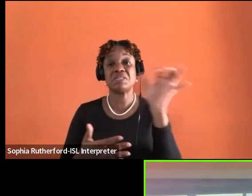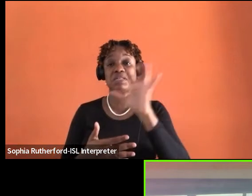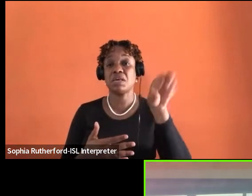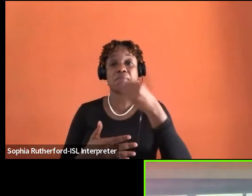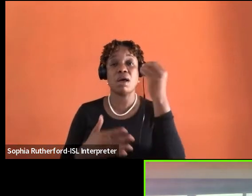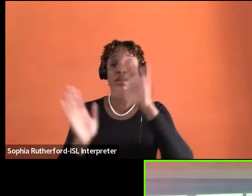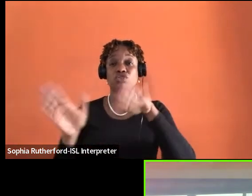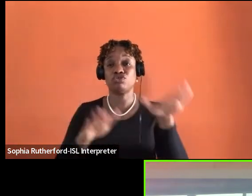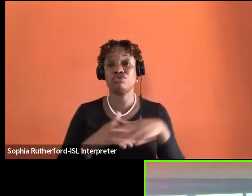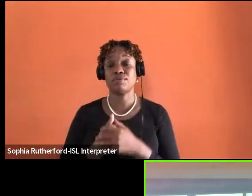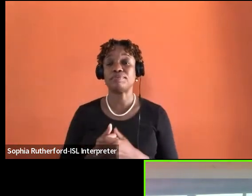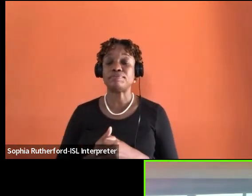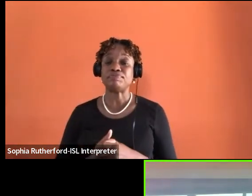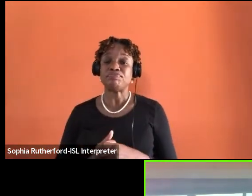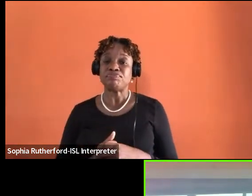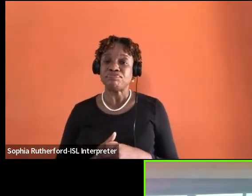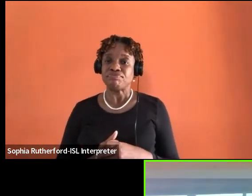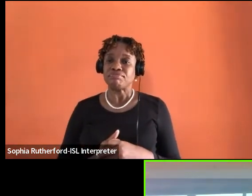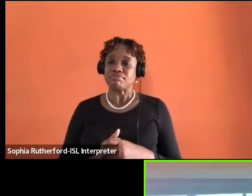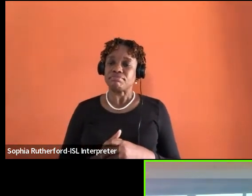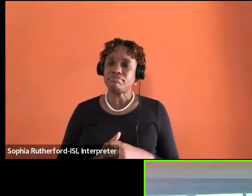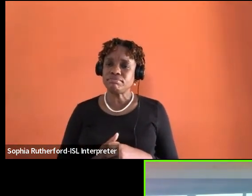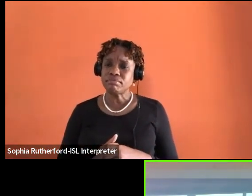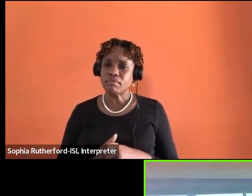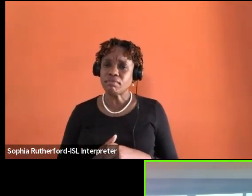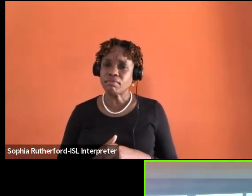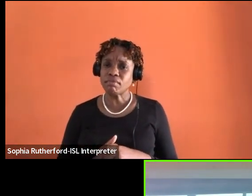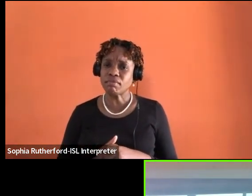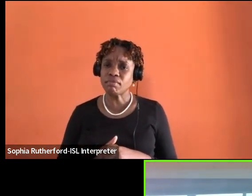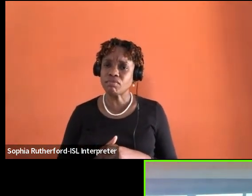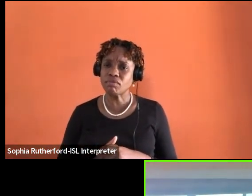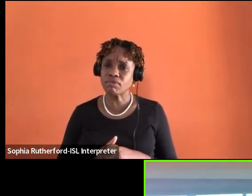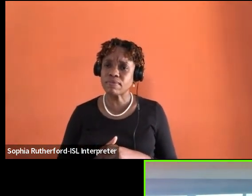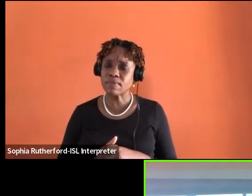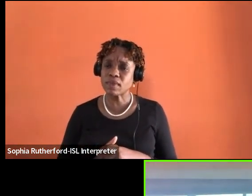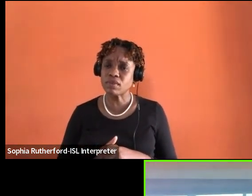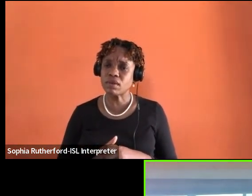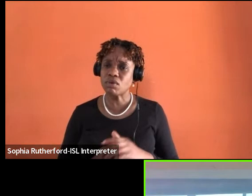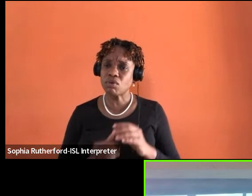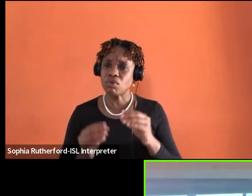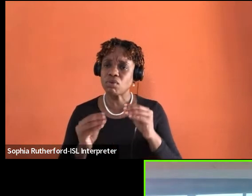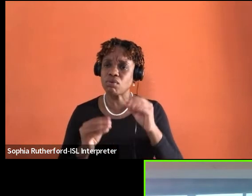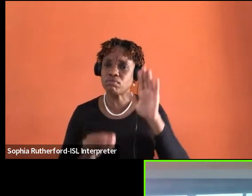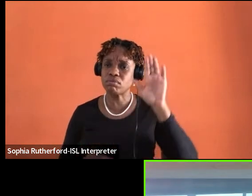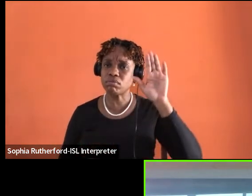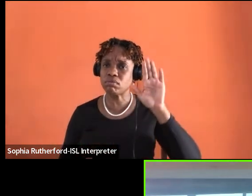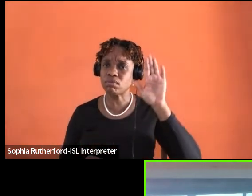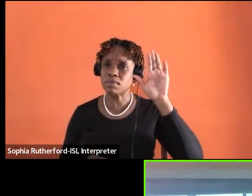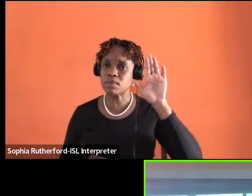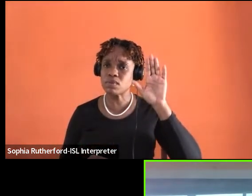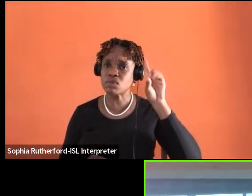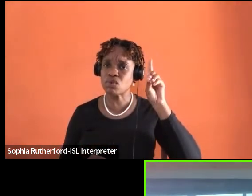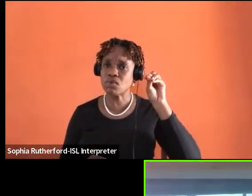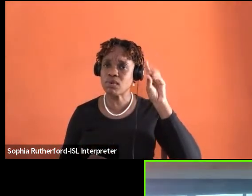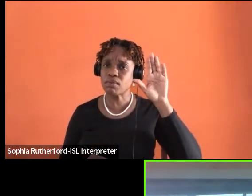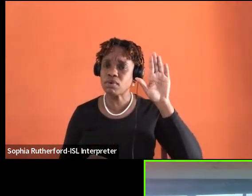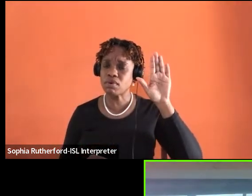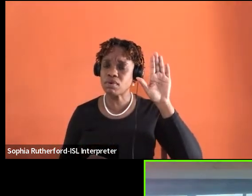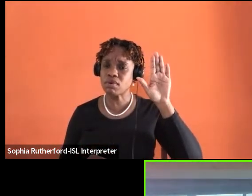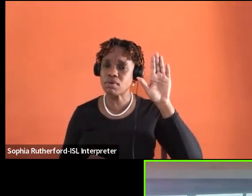right, thanks. I think there was another hand, and I think I